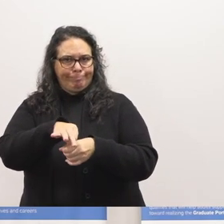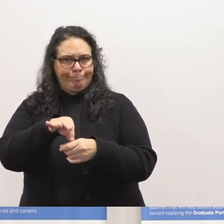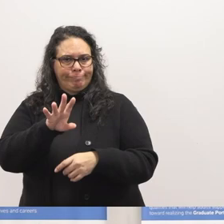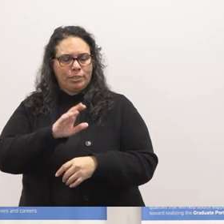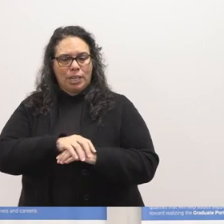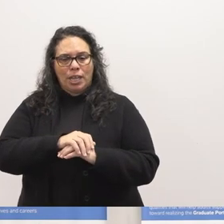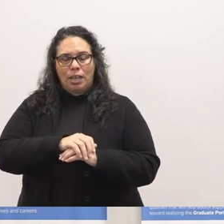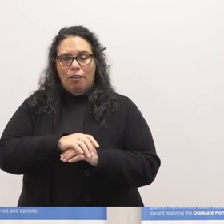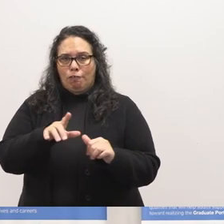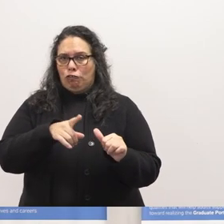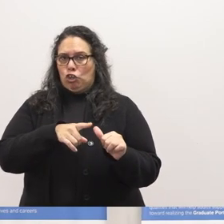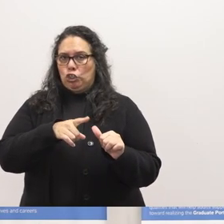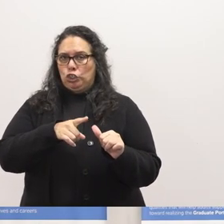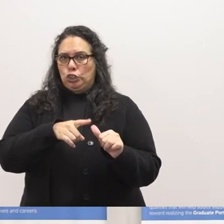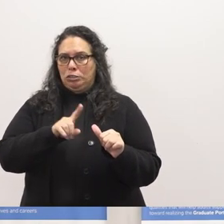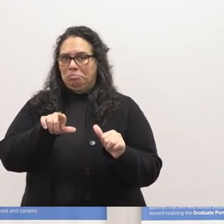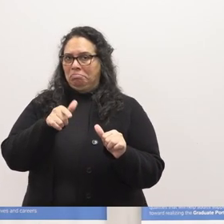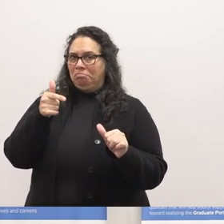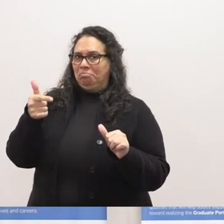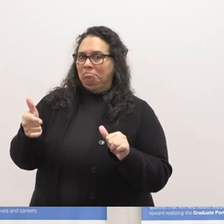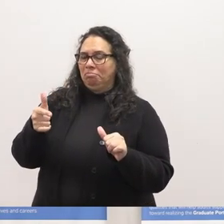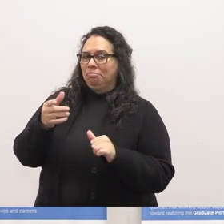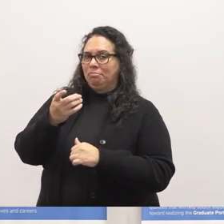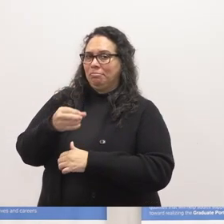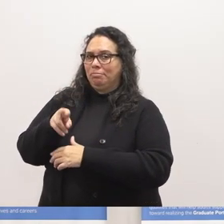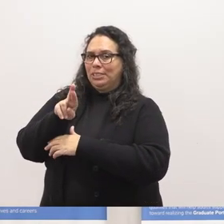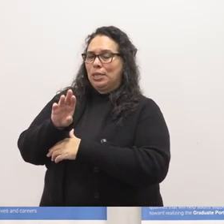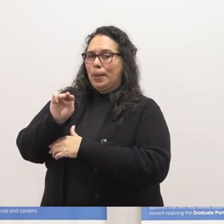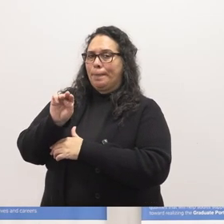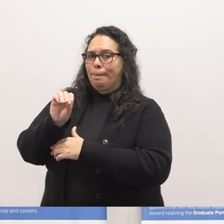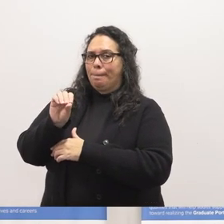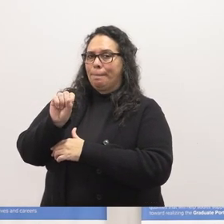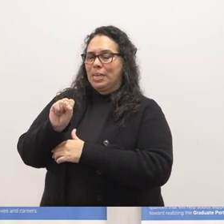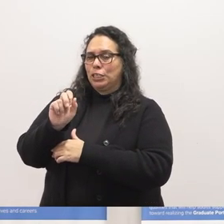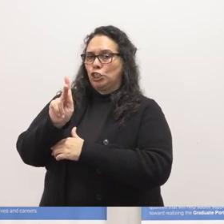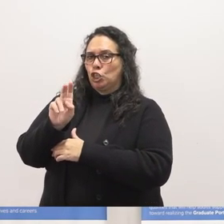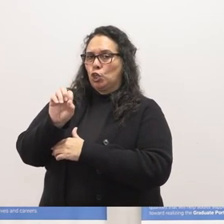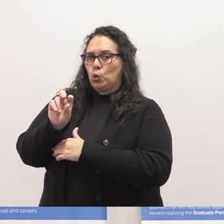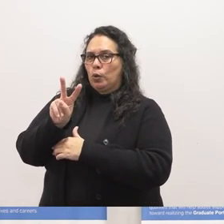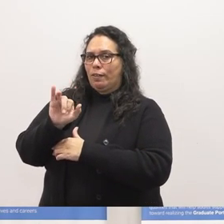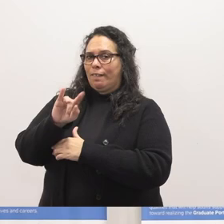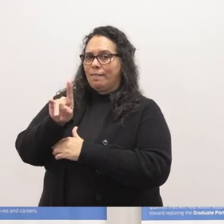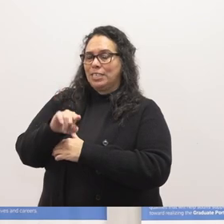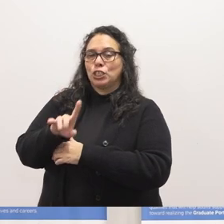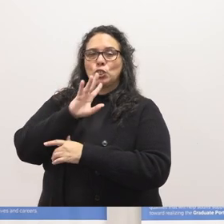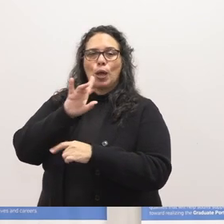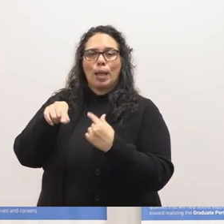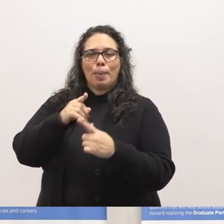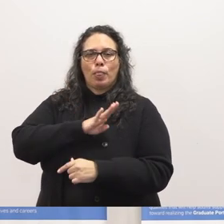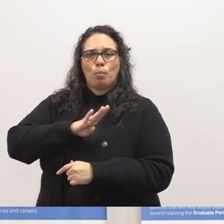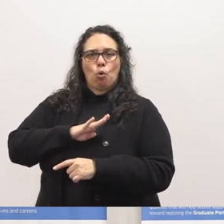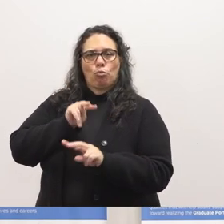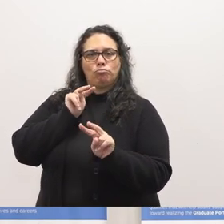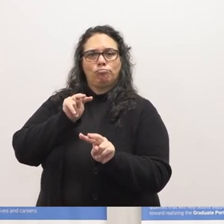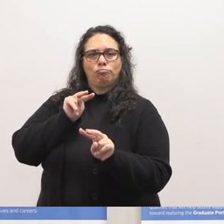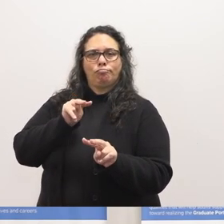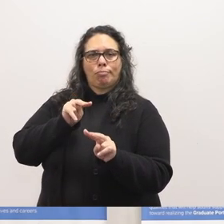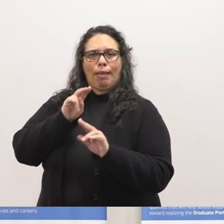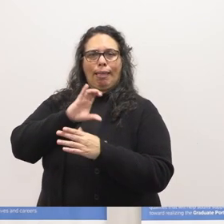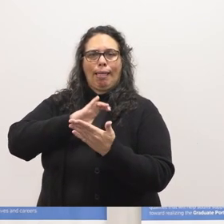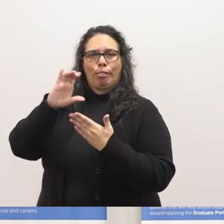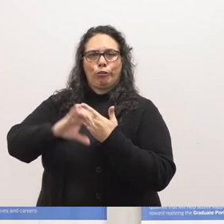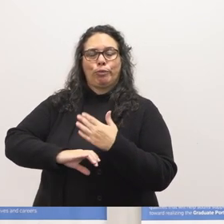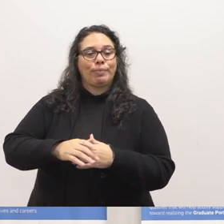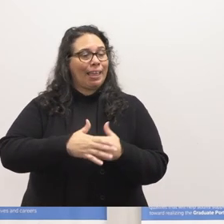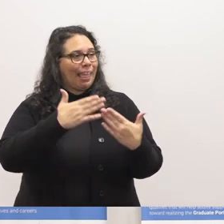but first I will turn it over to Mr. Moskowitz so we can talk about the board monitoring calendar. Thank you, President Craighead, and I